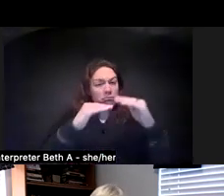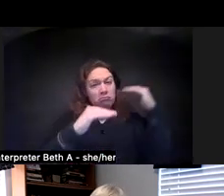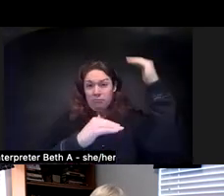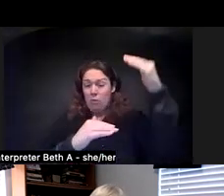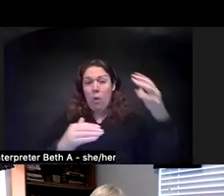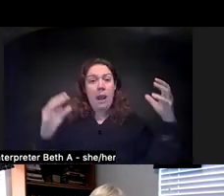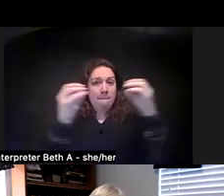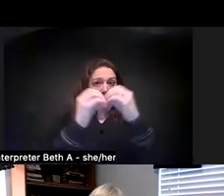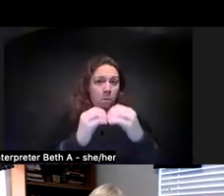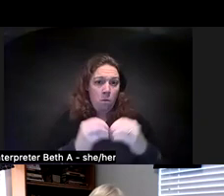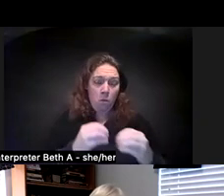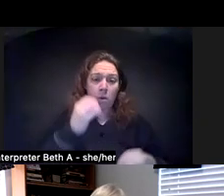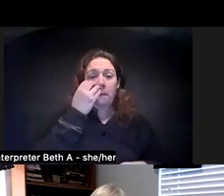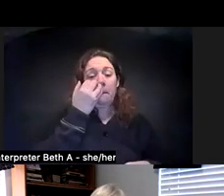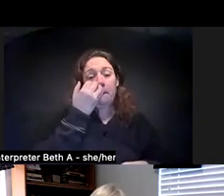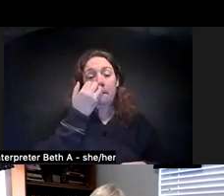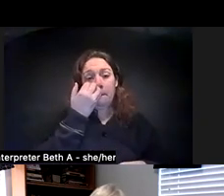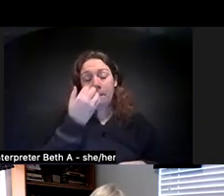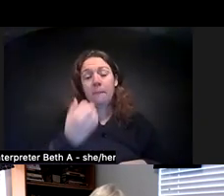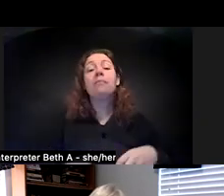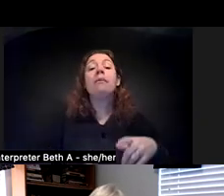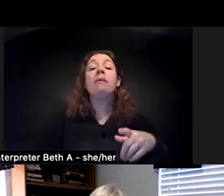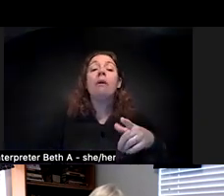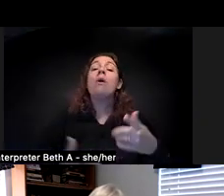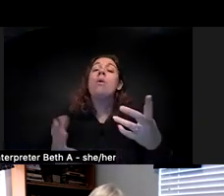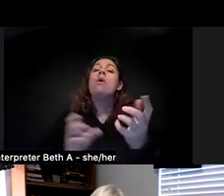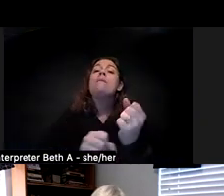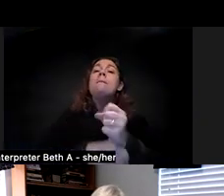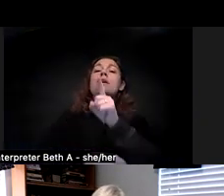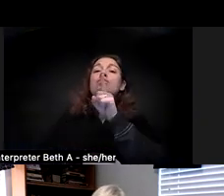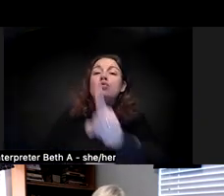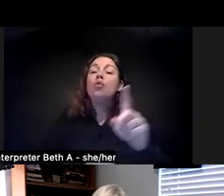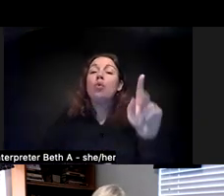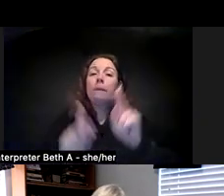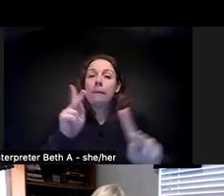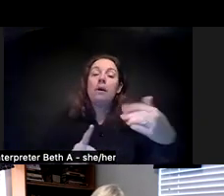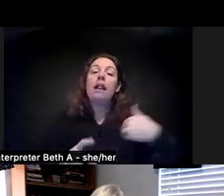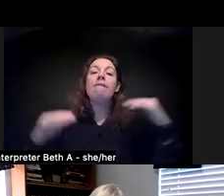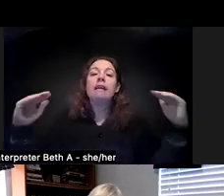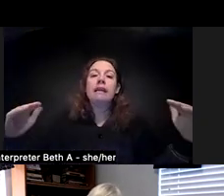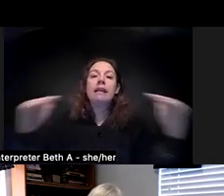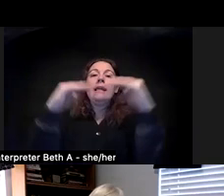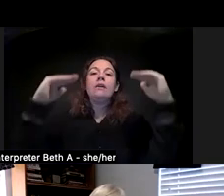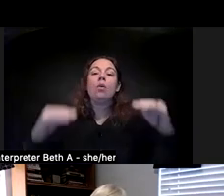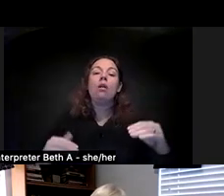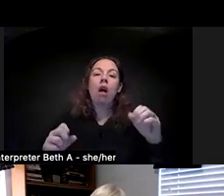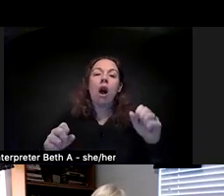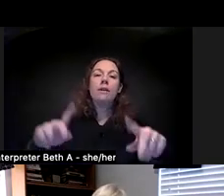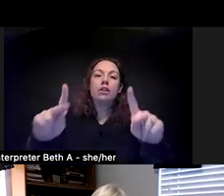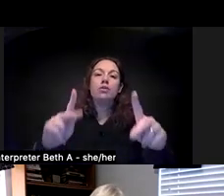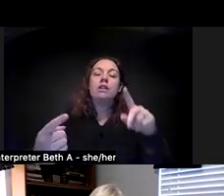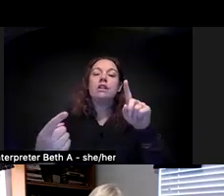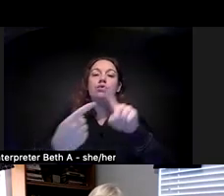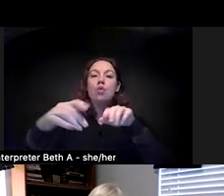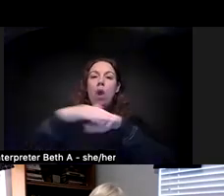504. It is about making sure that people have equal opportunity to programs regardless